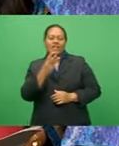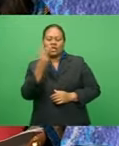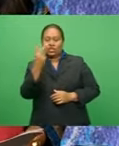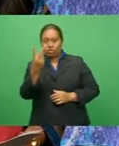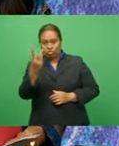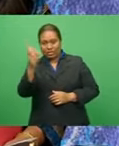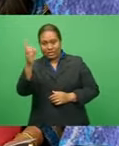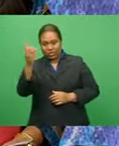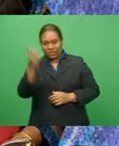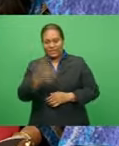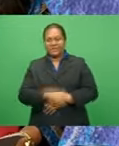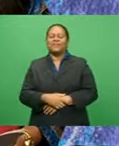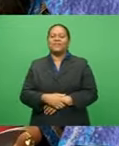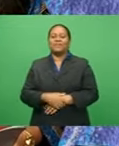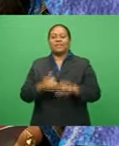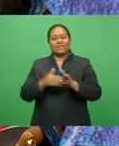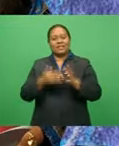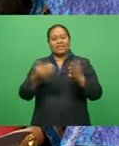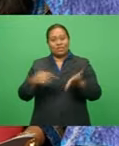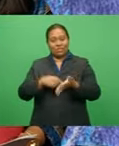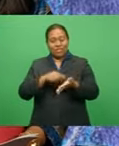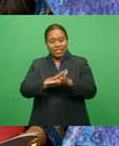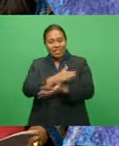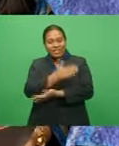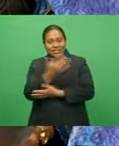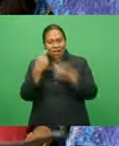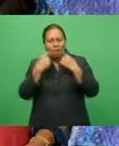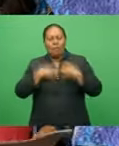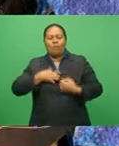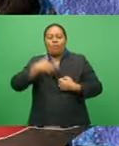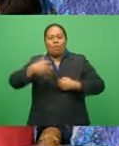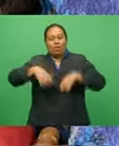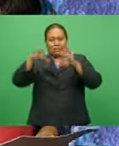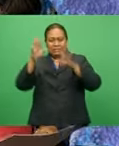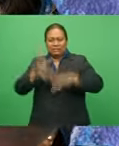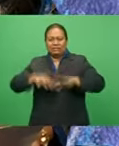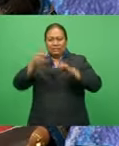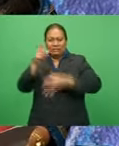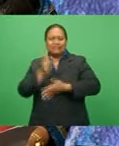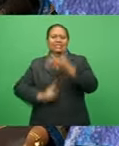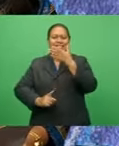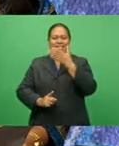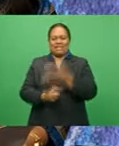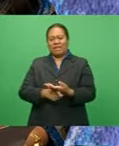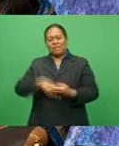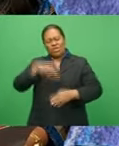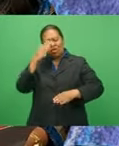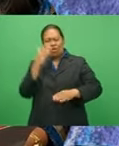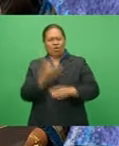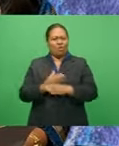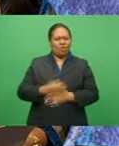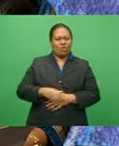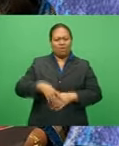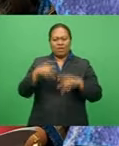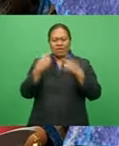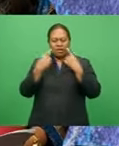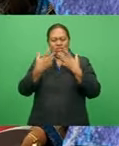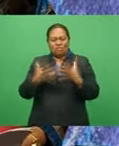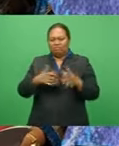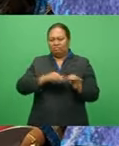degrees. And looking further on to Thursday, more showers coming our way. Hope Mother Nature solves that